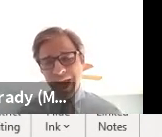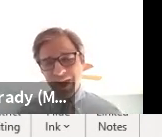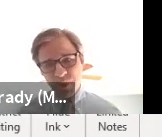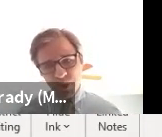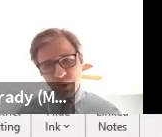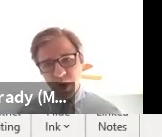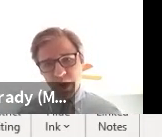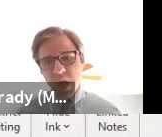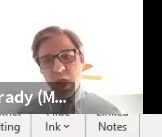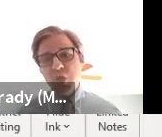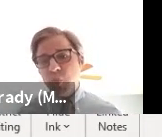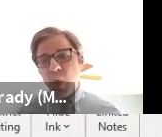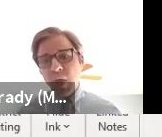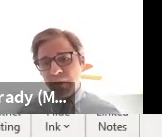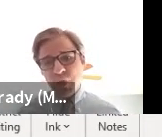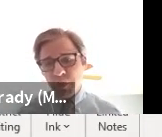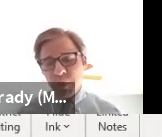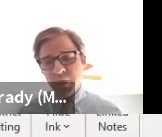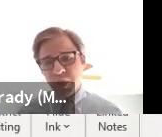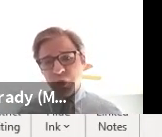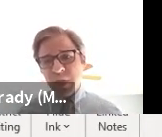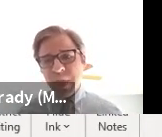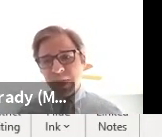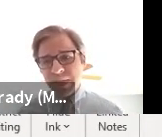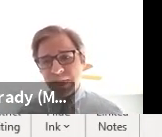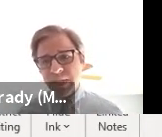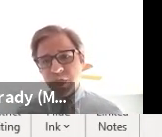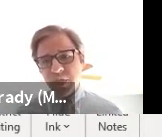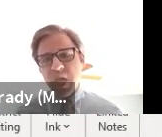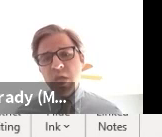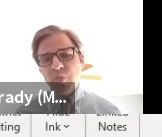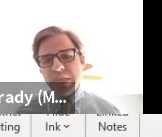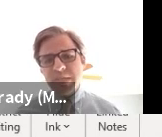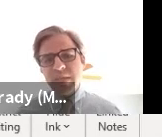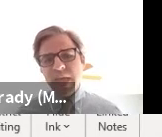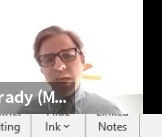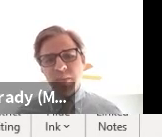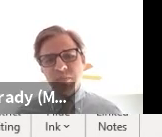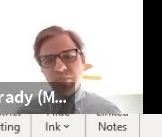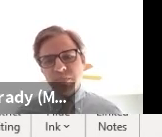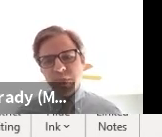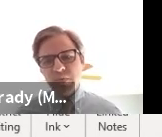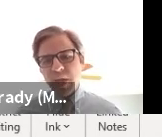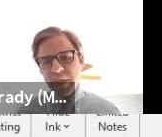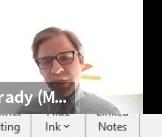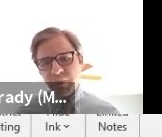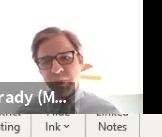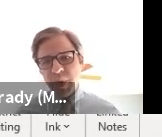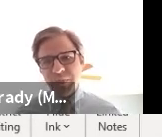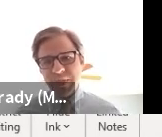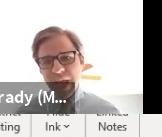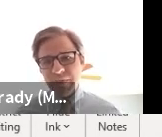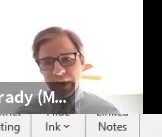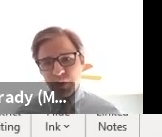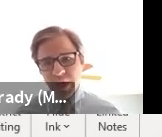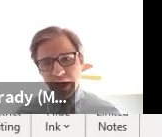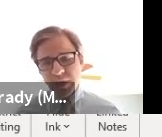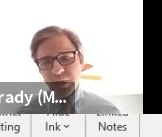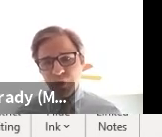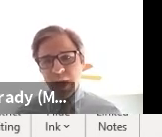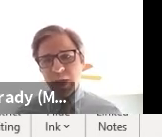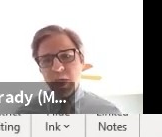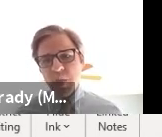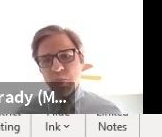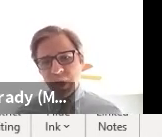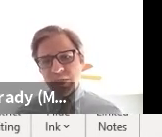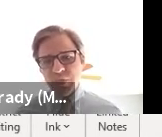can't afford to have more than one. You all have your own budget. You can make that decision. The reason that the recommendation from the Department of Staff is what